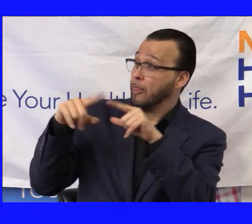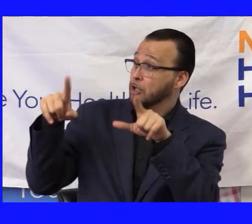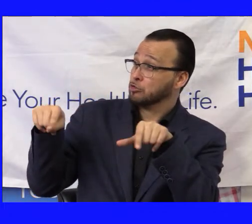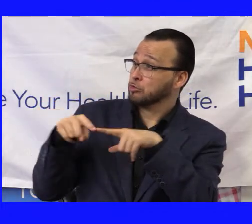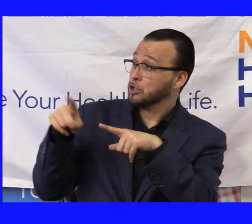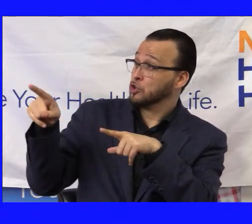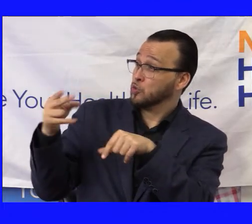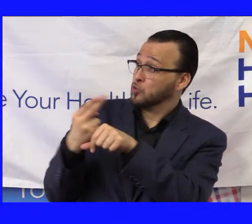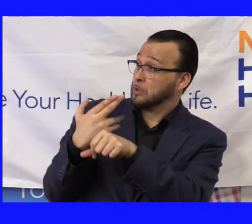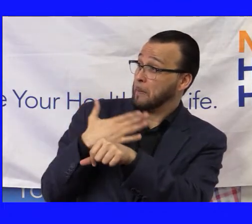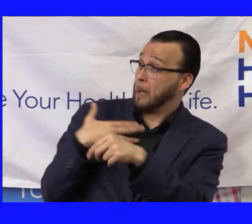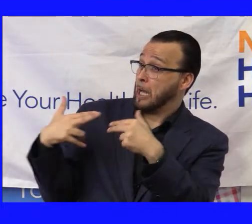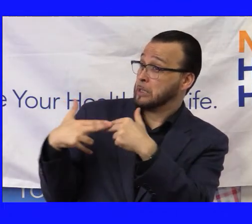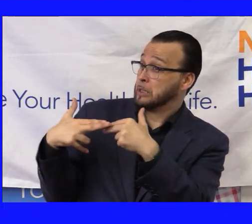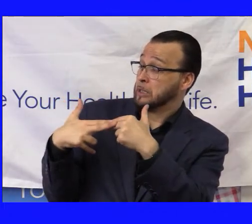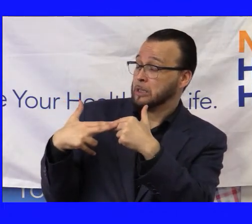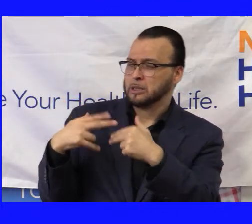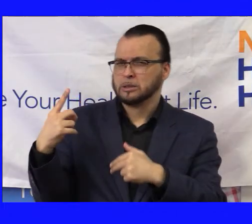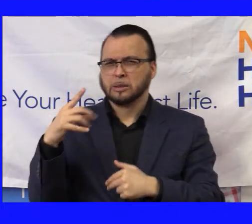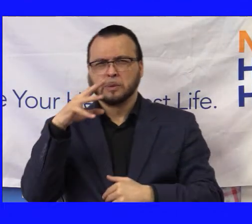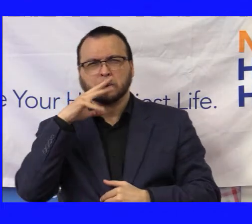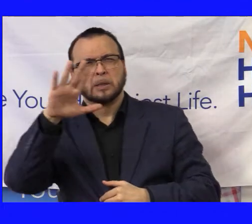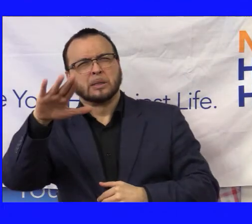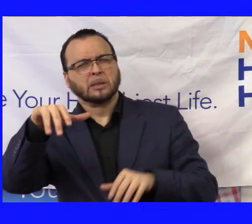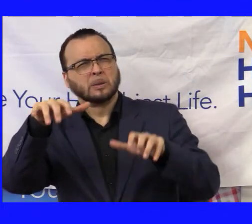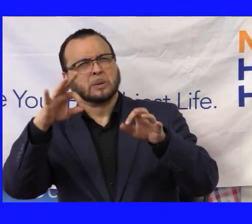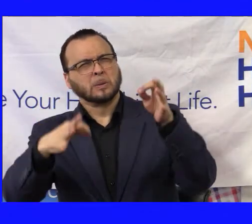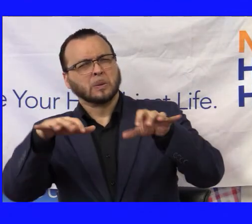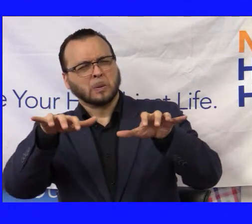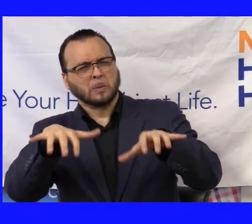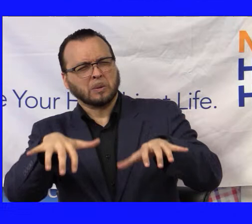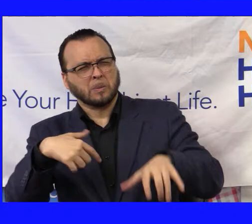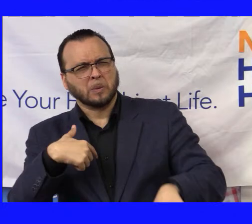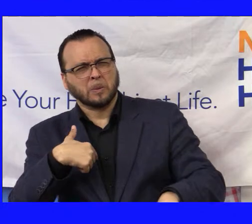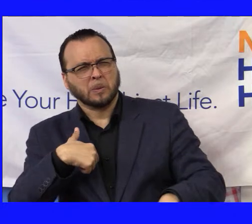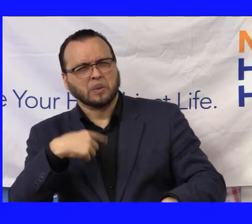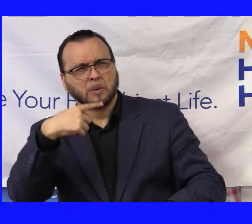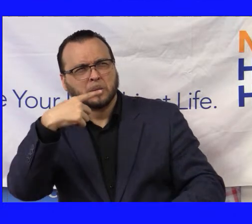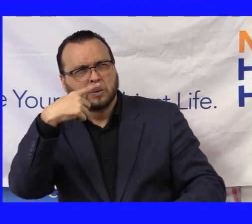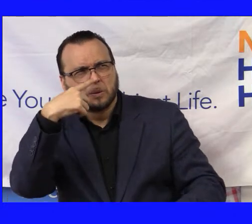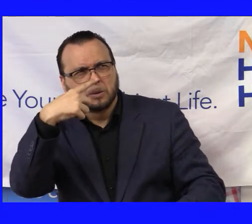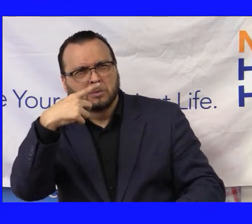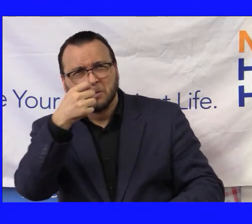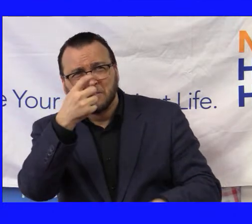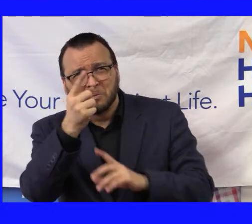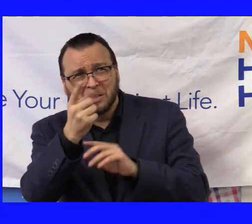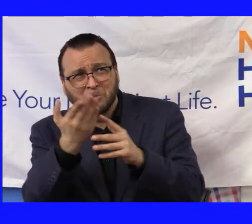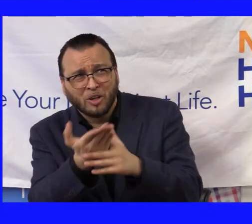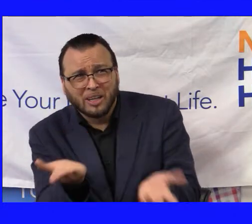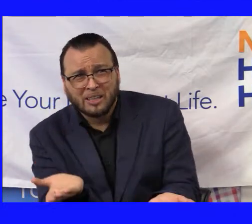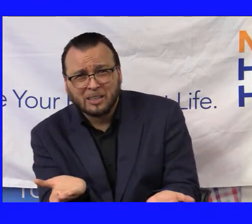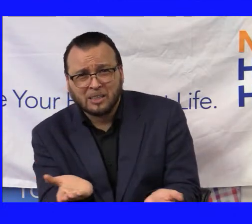deck? Excuse me one moment. This is the court reporter. I think we can take a few minute break.